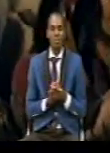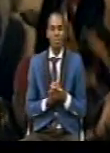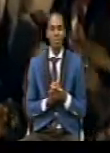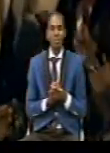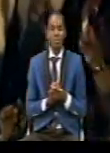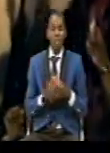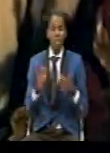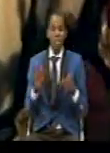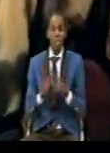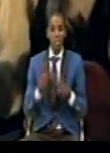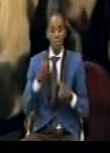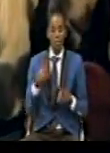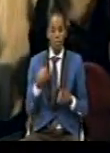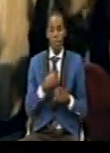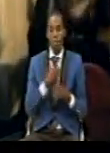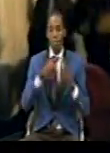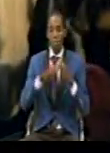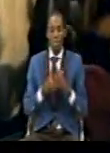Amen.